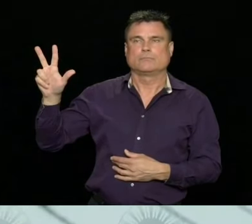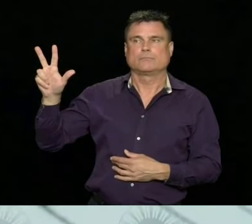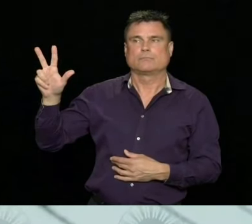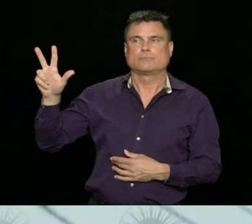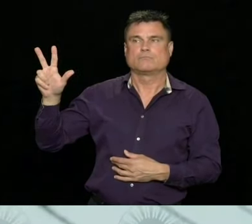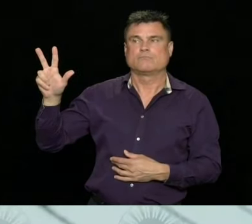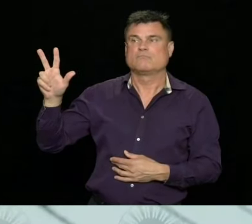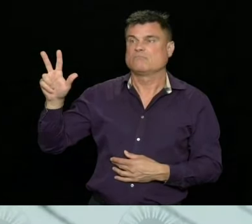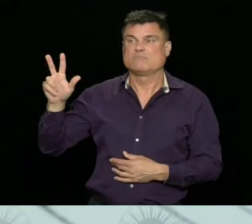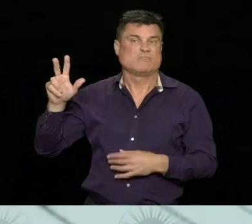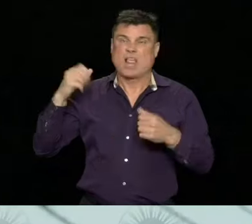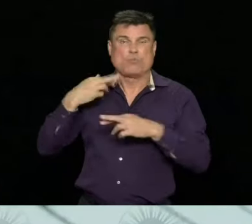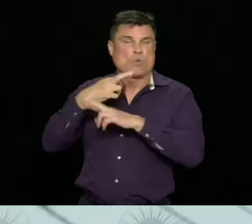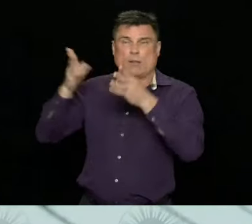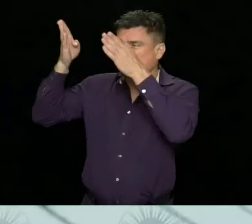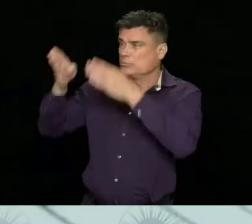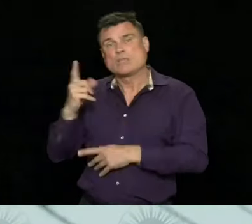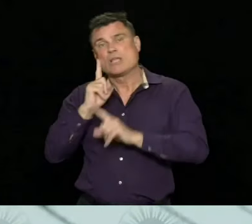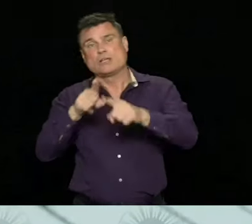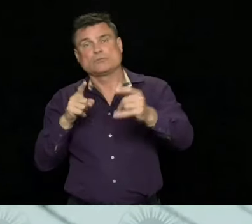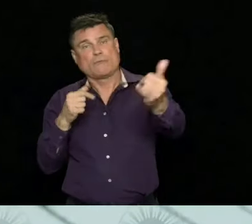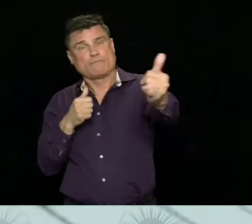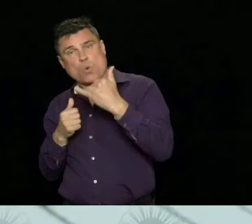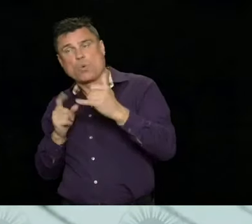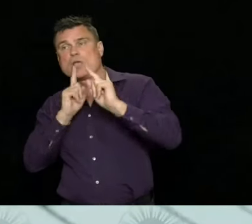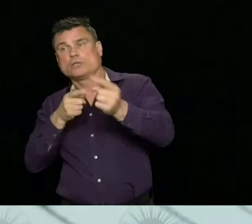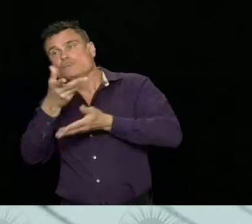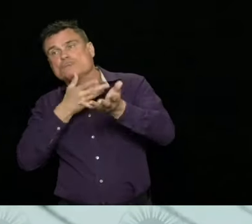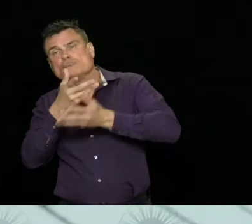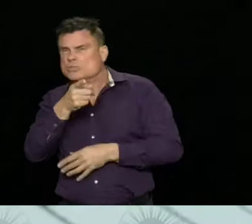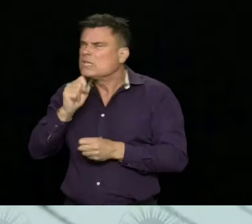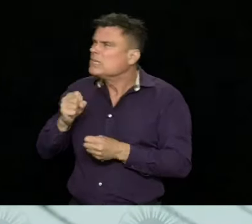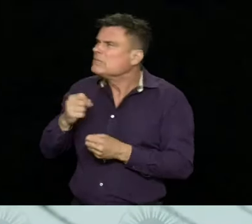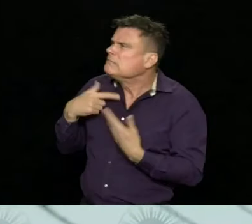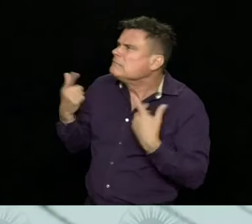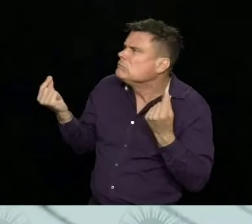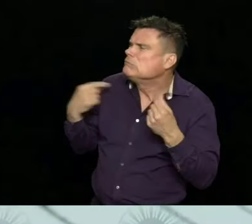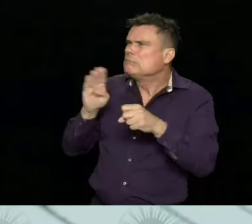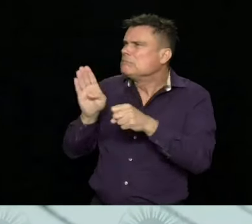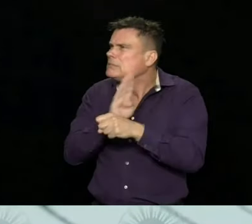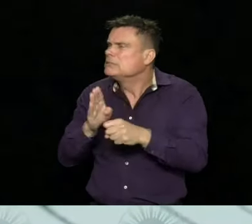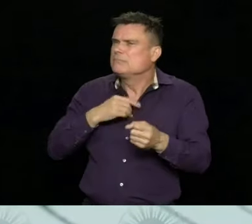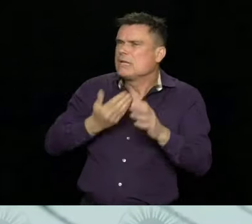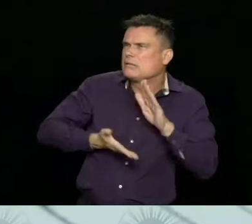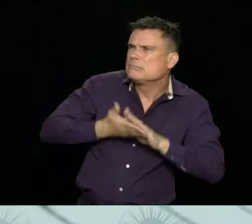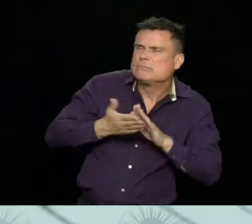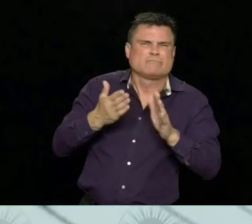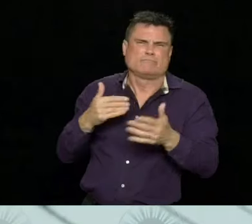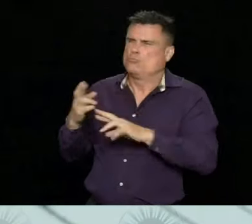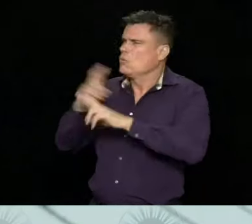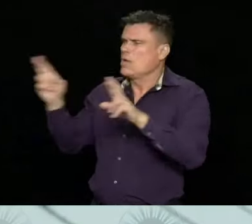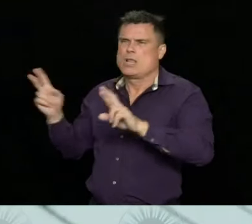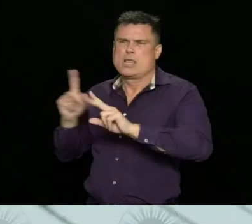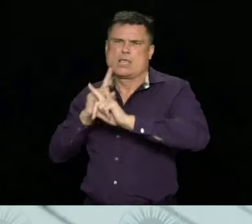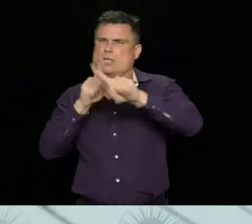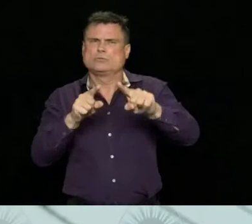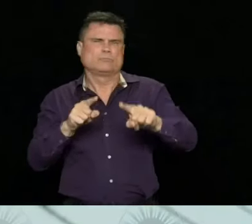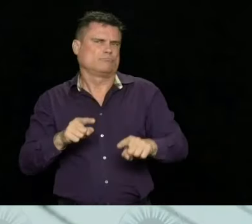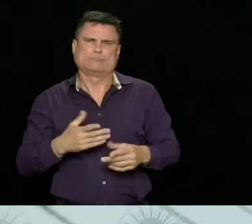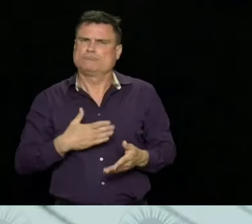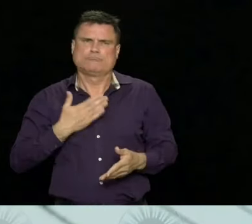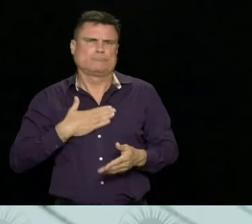same time, what other resources are available, they'll work with you. Thank you. The next question is from Shannon Waters, BC Today.